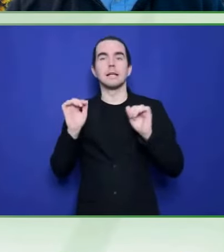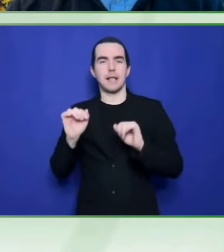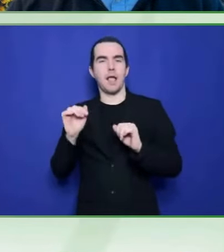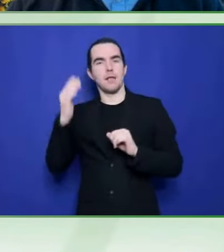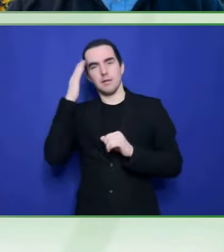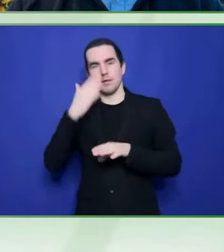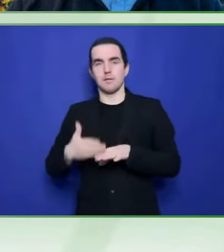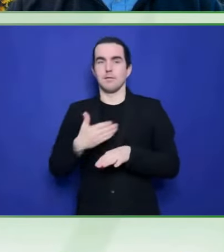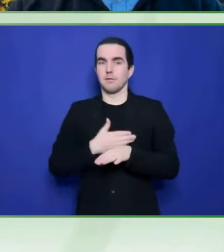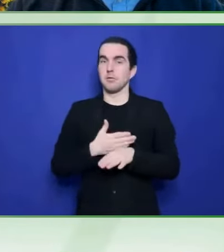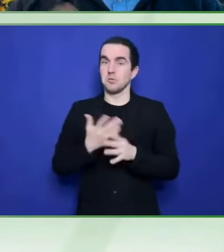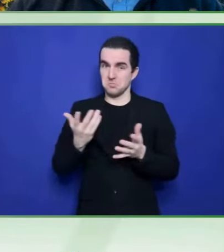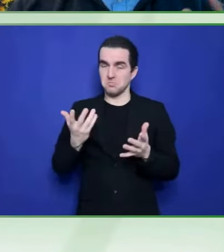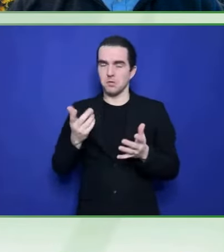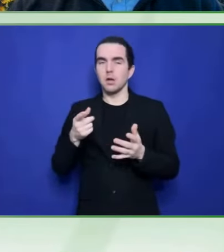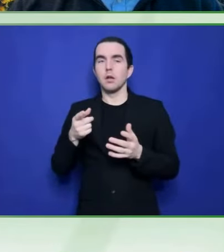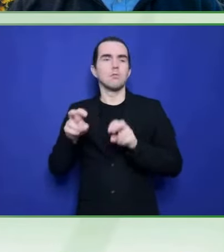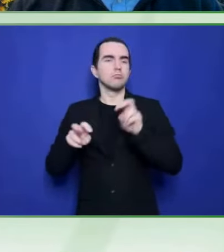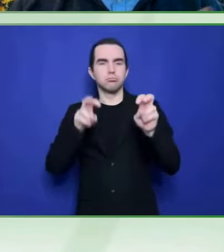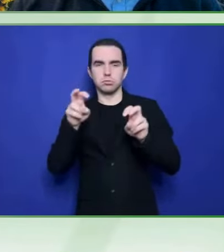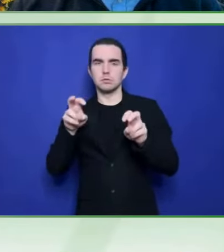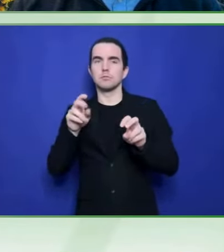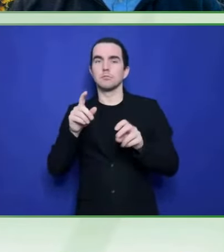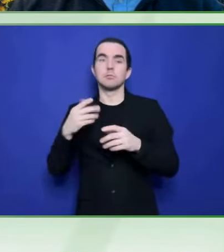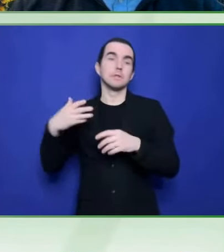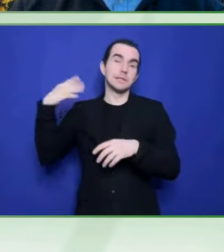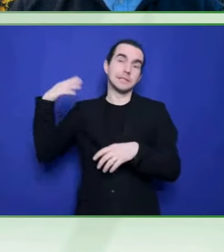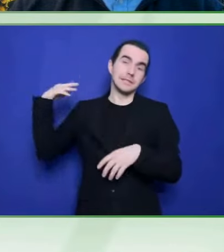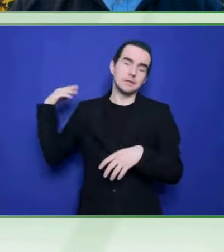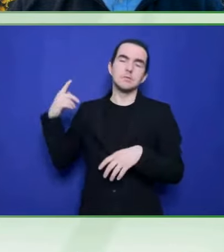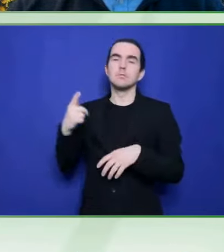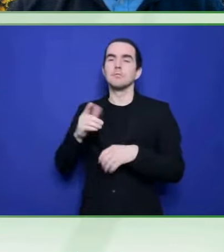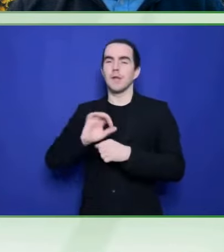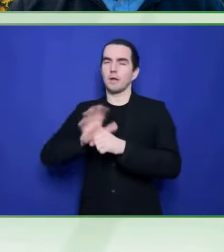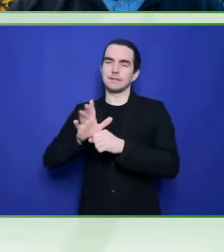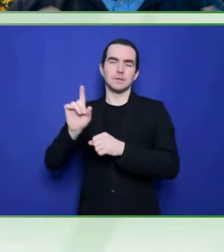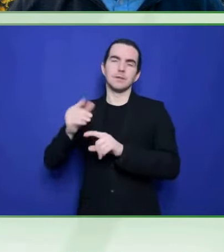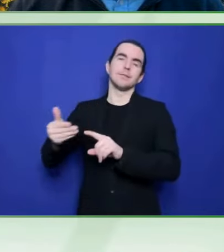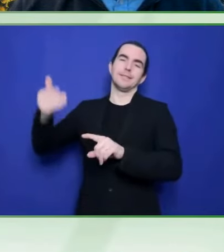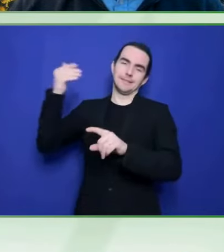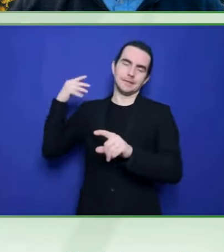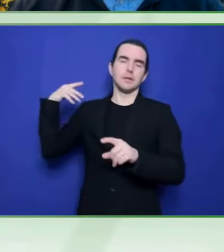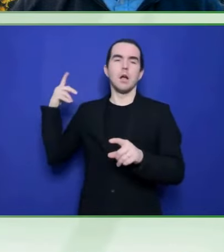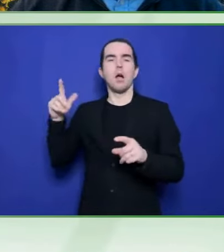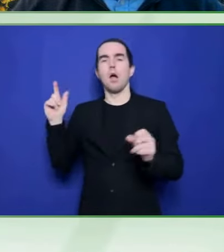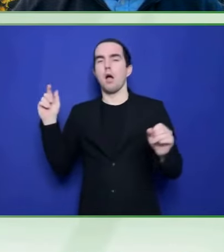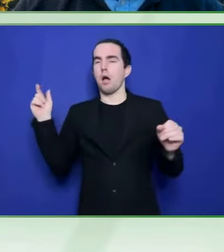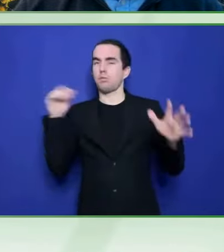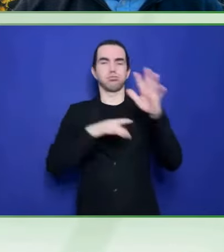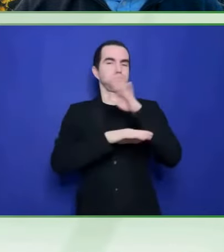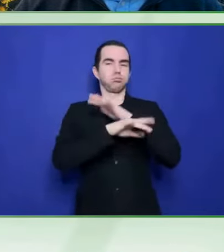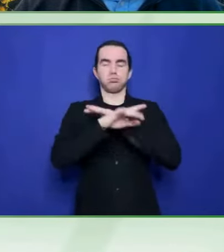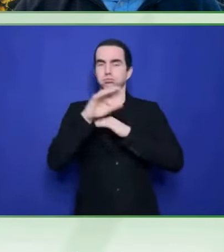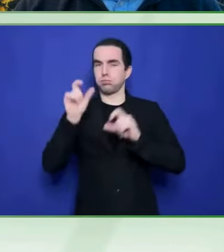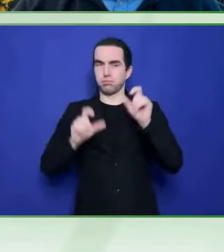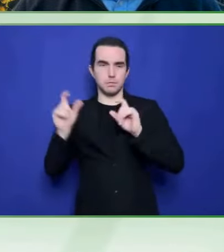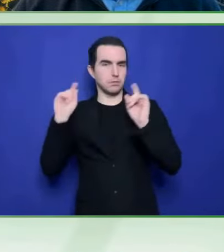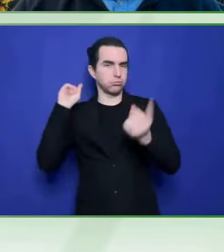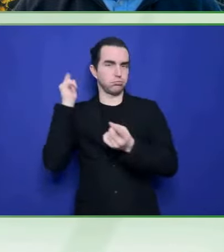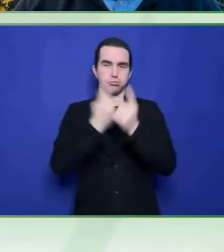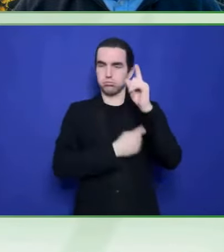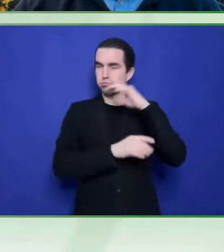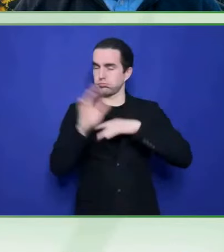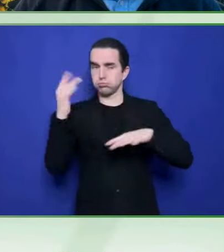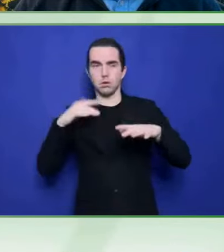capital investment that was being pumped into the mobility solutions than into any other sector. And I include